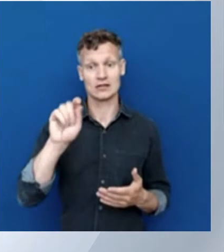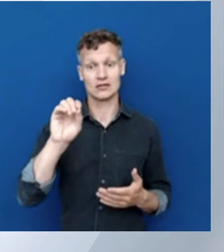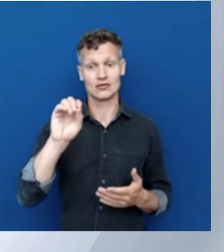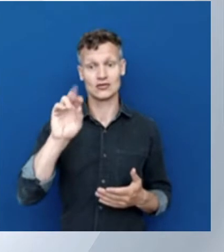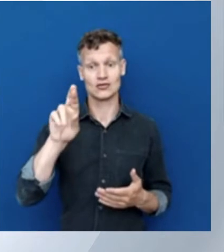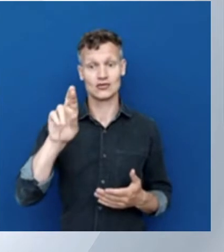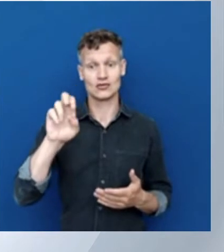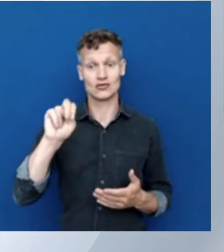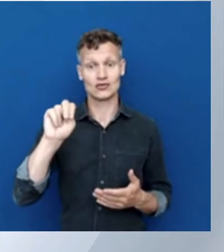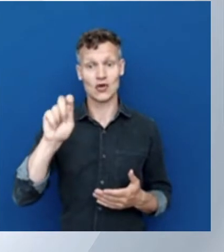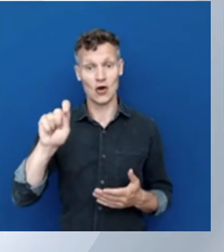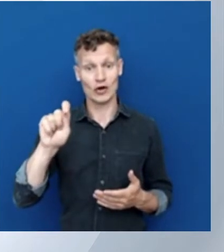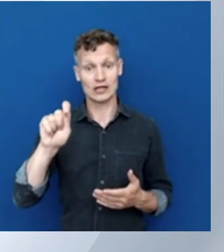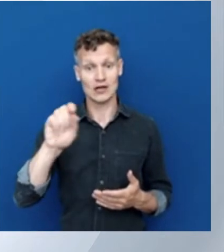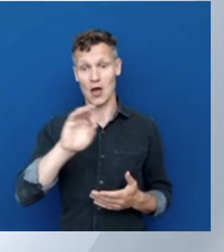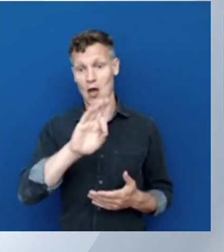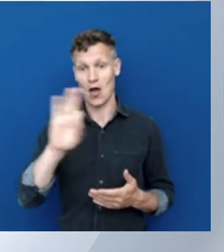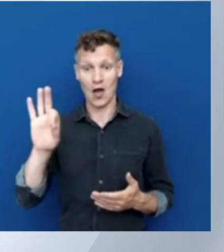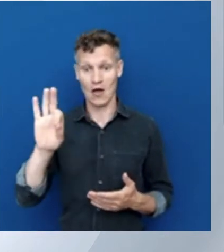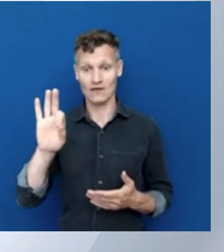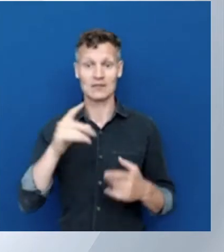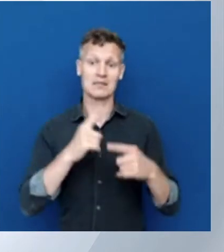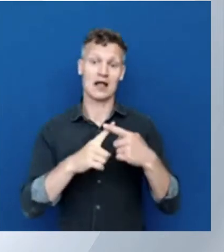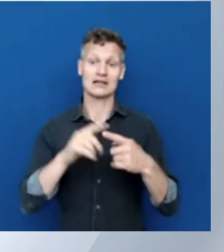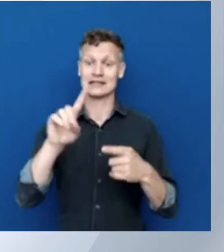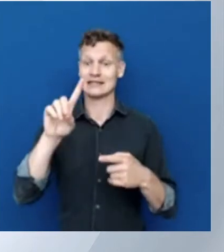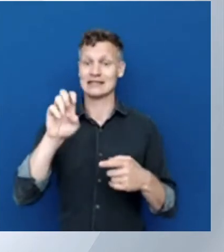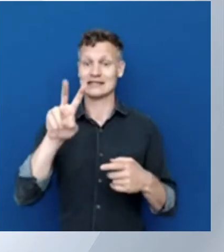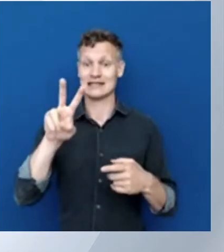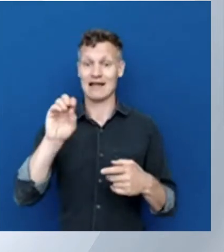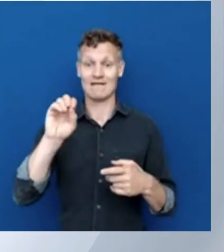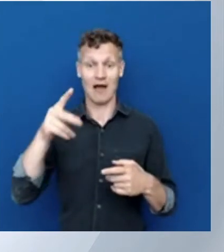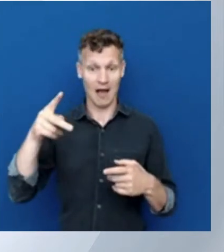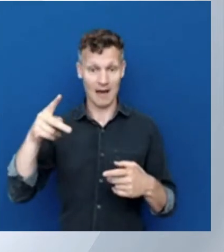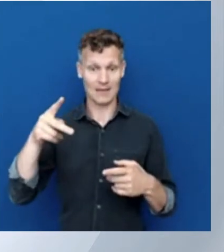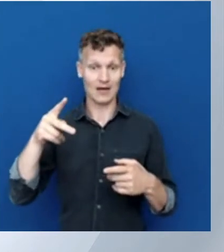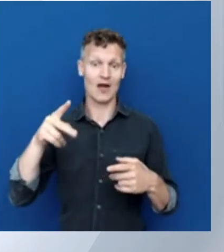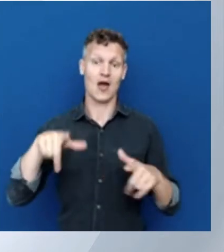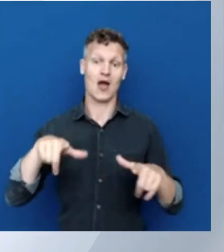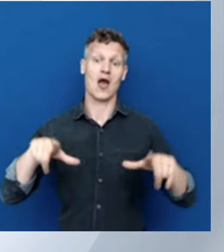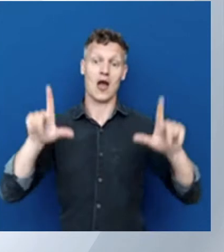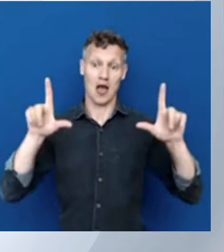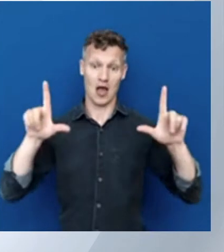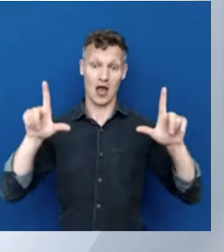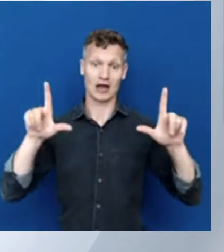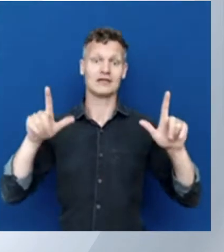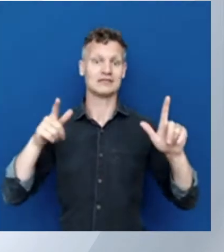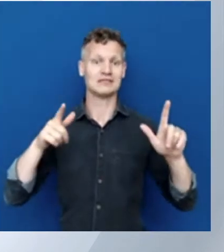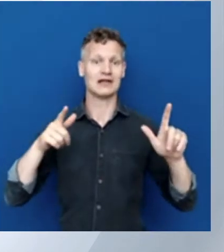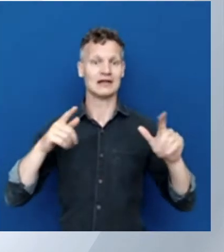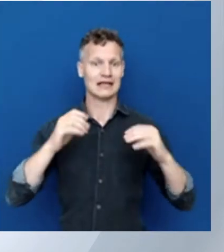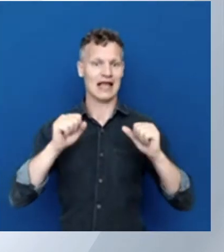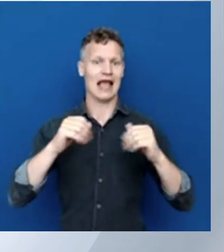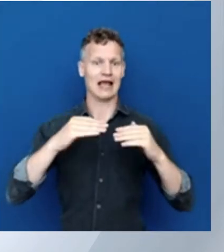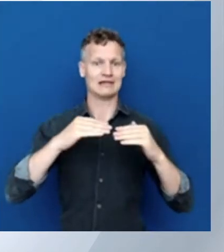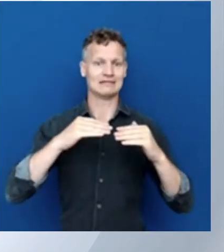then I'm going to go, okay, I've got my dashboard, and I can also on my dashboard obviously create build pipelines and everything. We'll do that a little bit later. I want to create